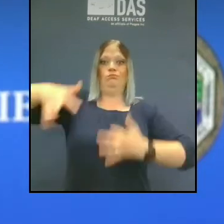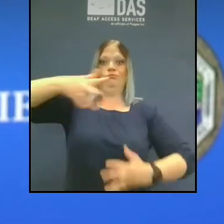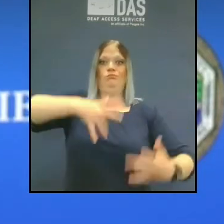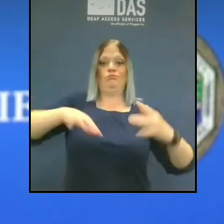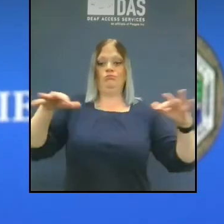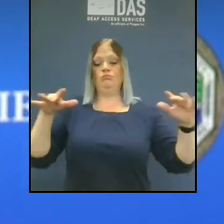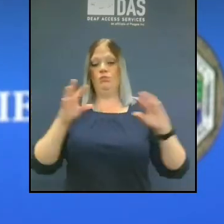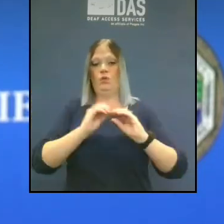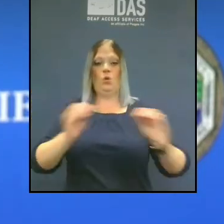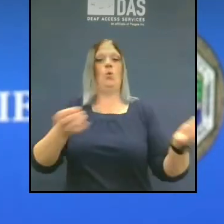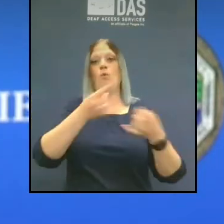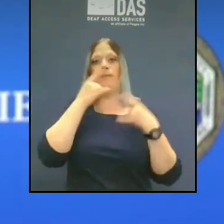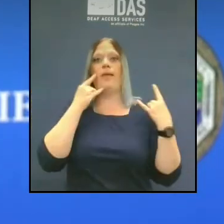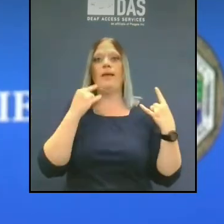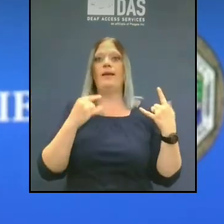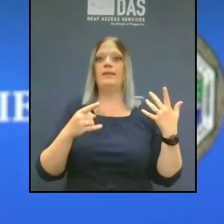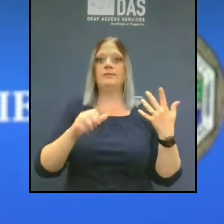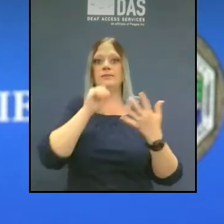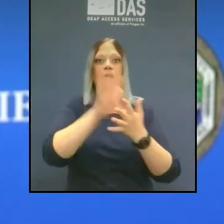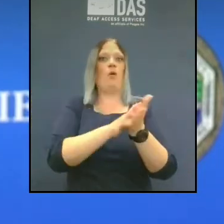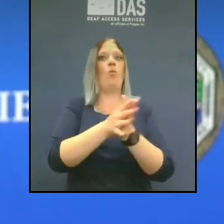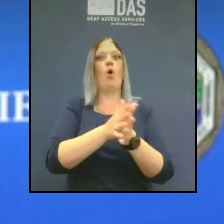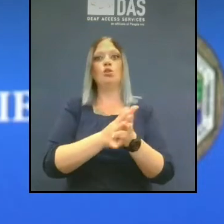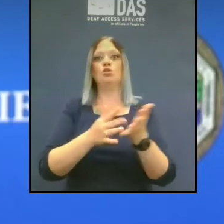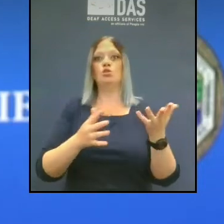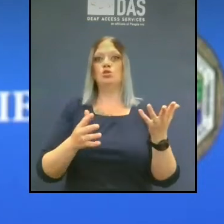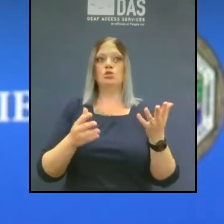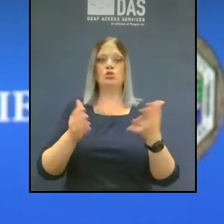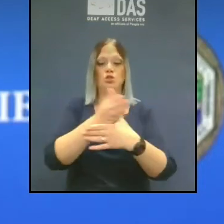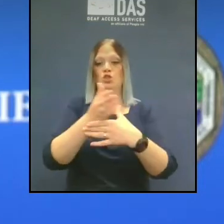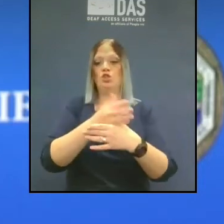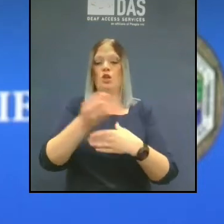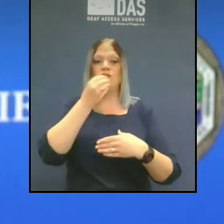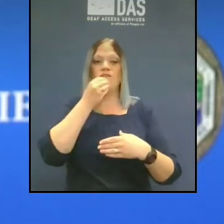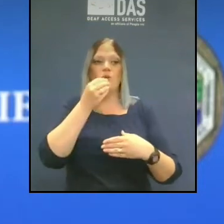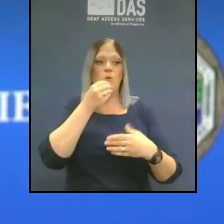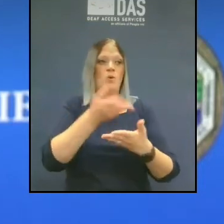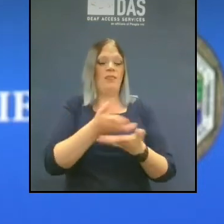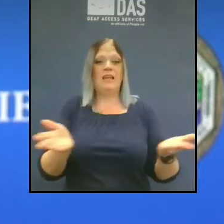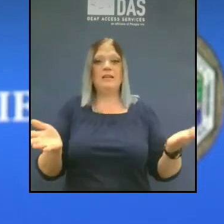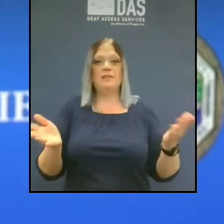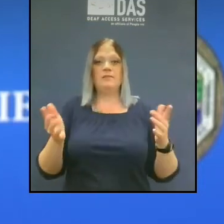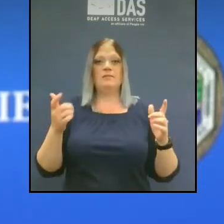without masking and not washing our hands, sharing food and utensils